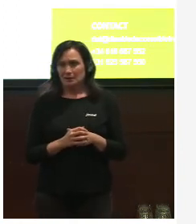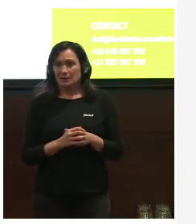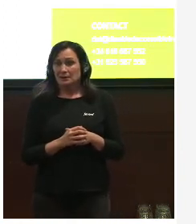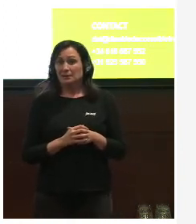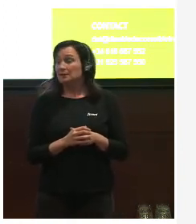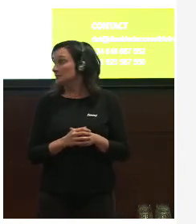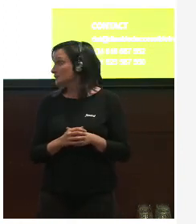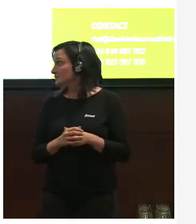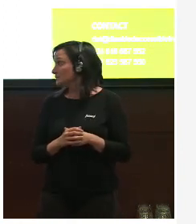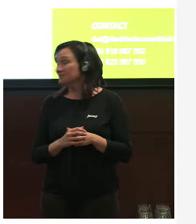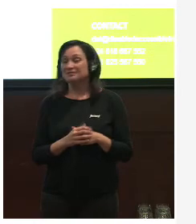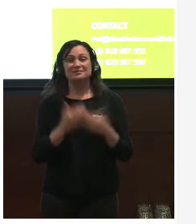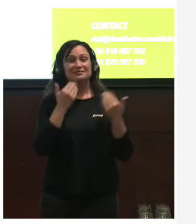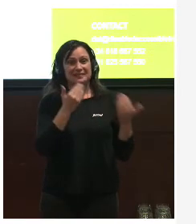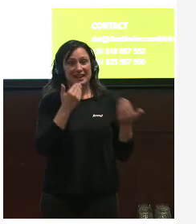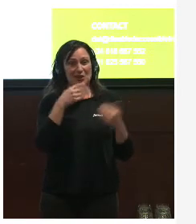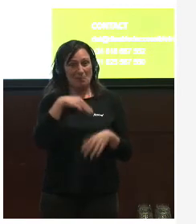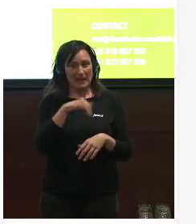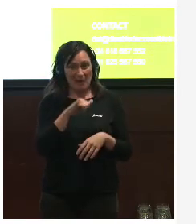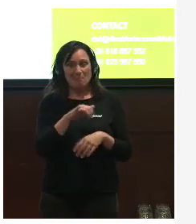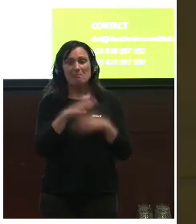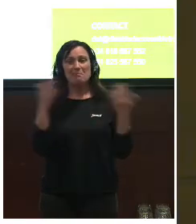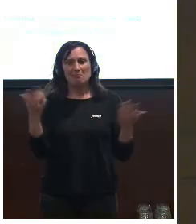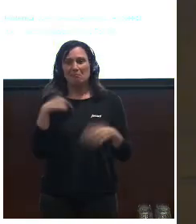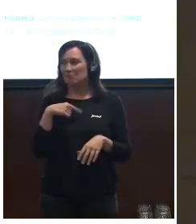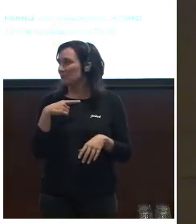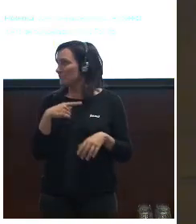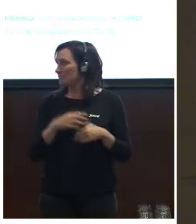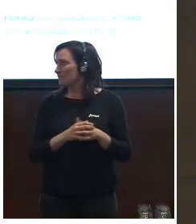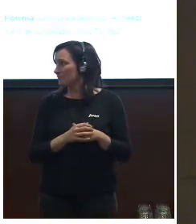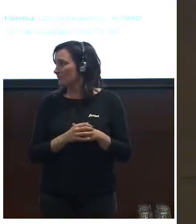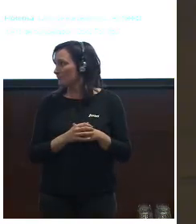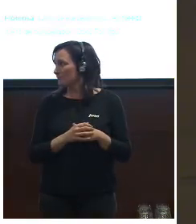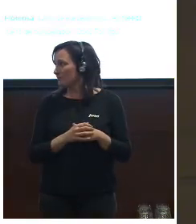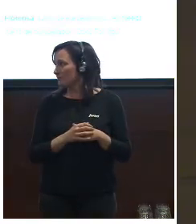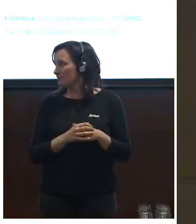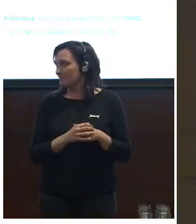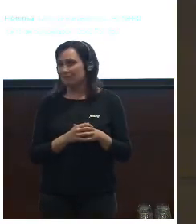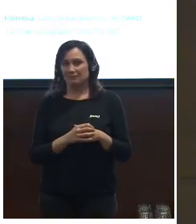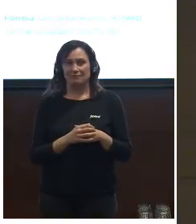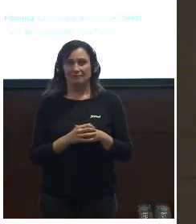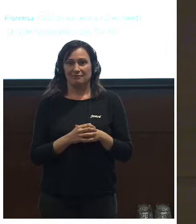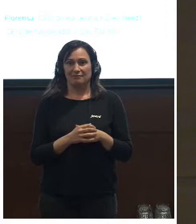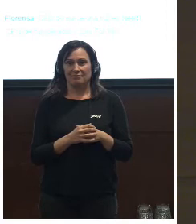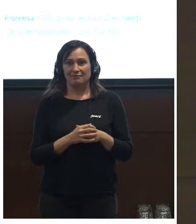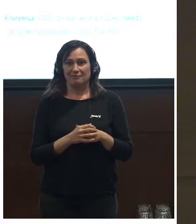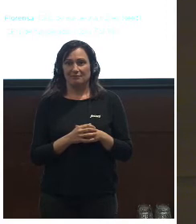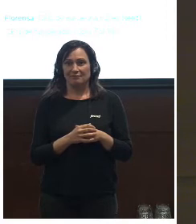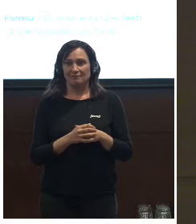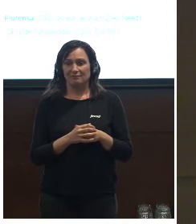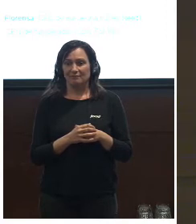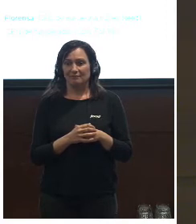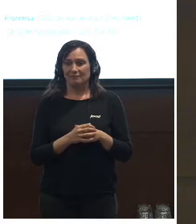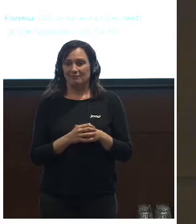Thank you, Mirjam. Yeah. It was a very clear story, and if I think back of it, there's a lot of frustration